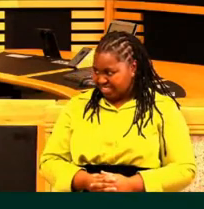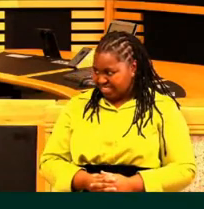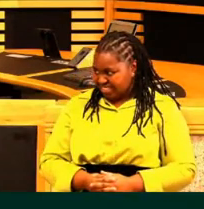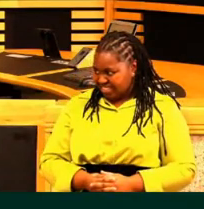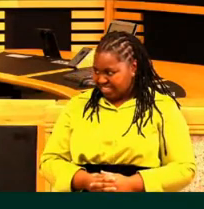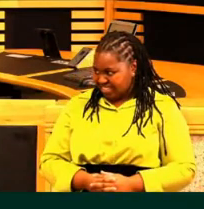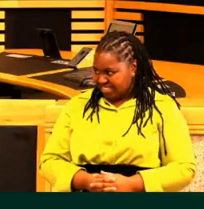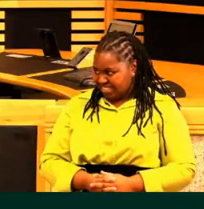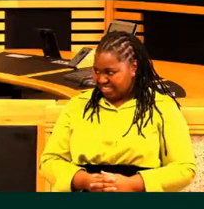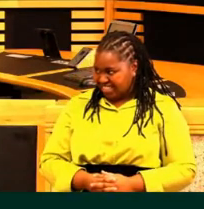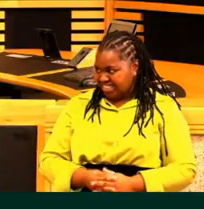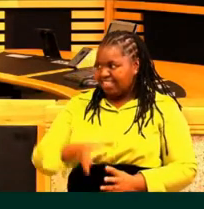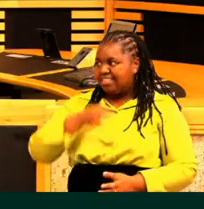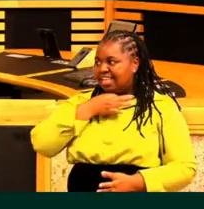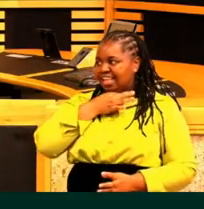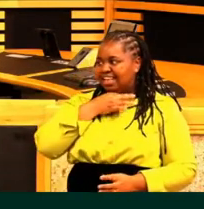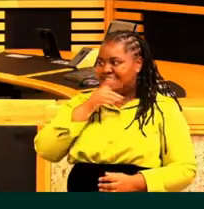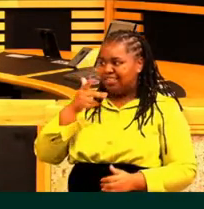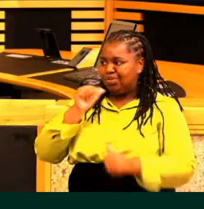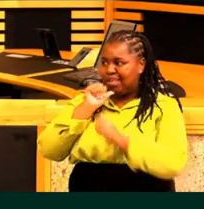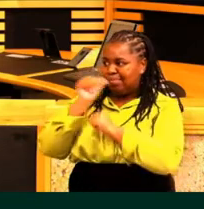the English